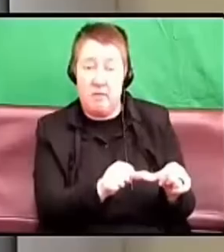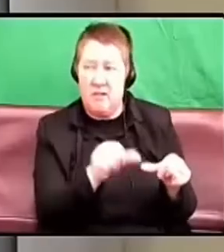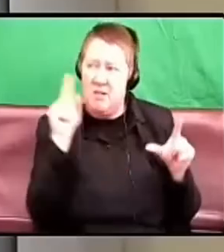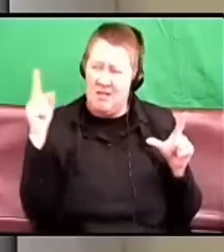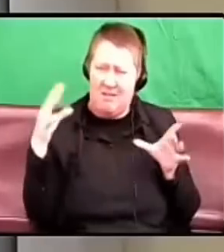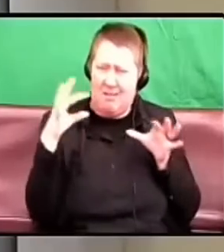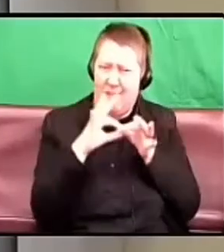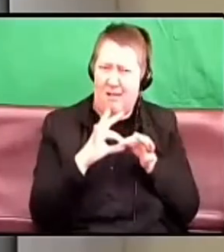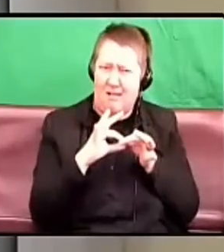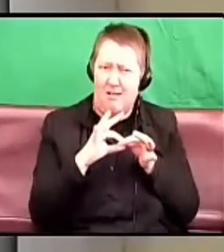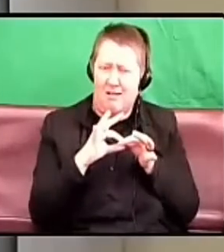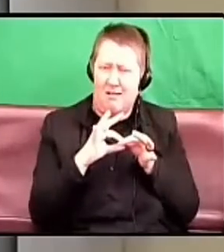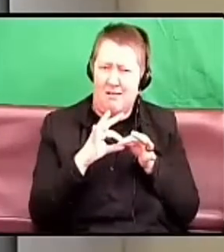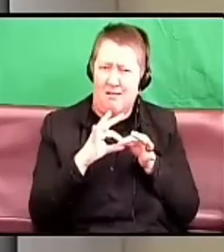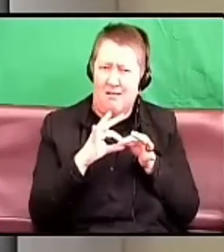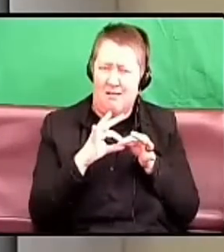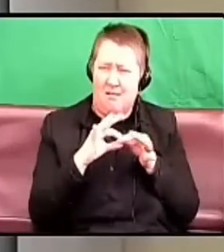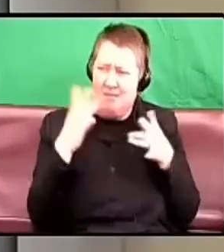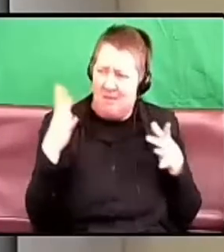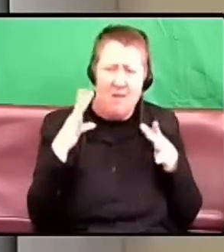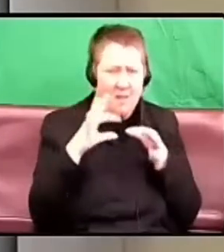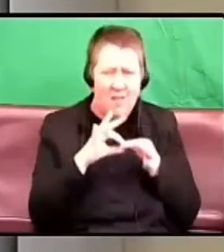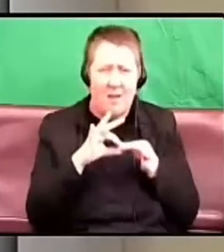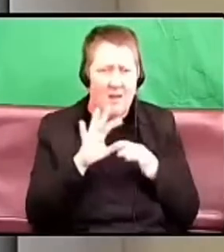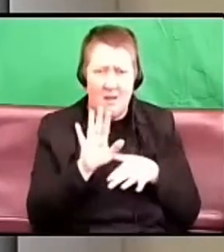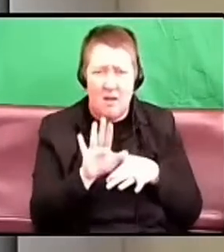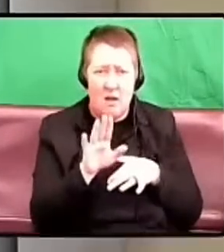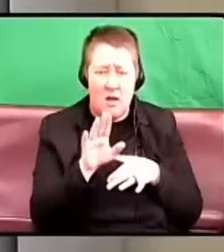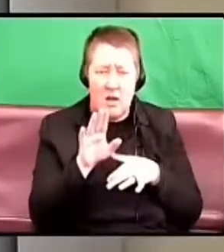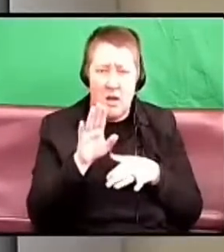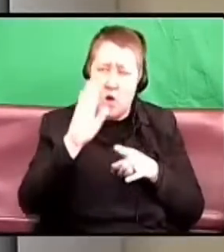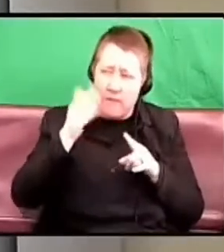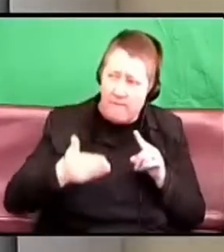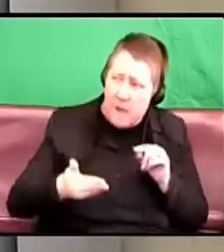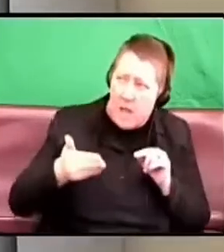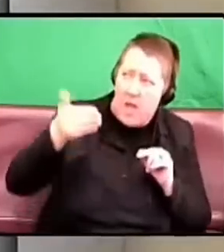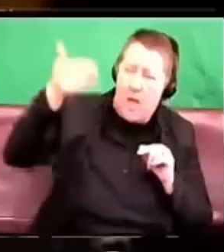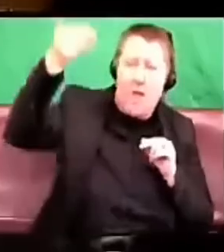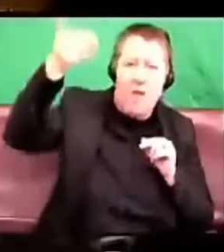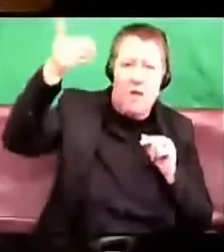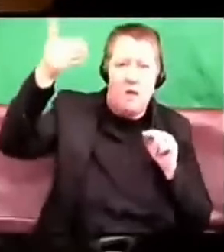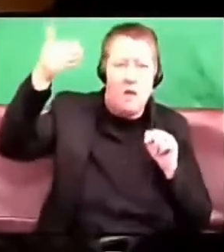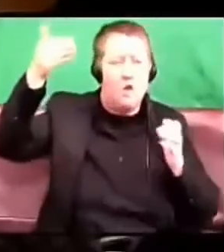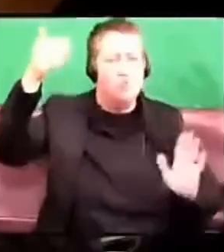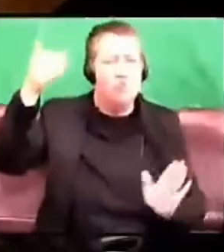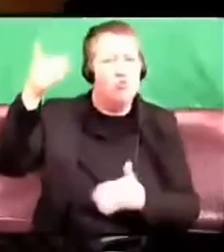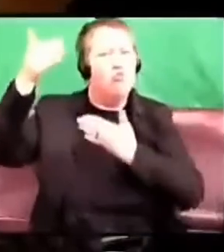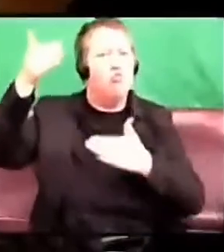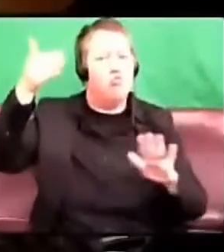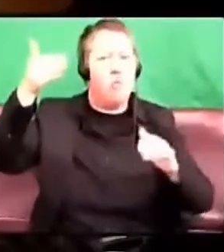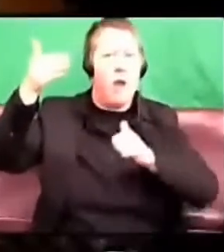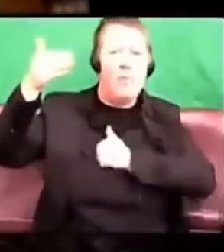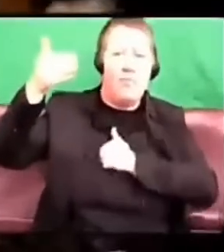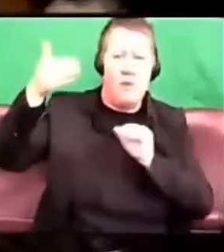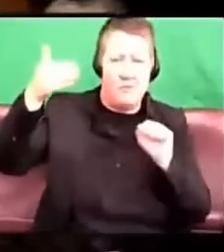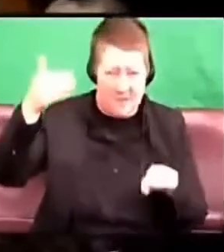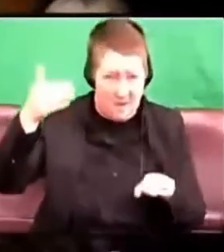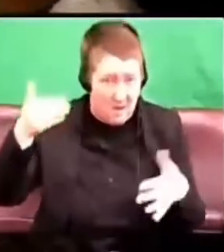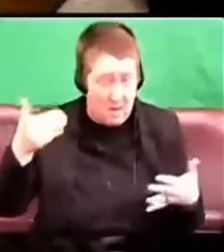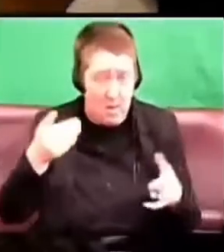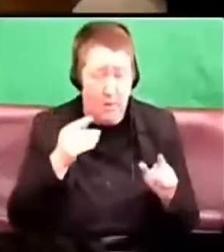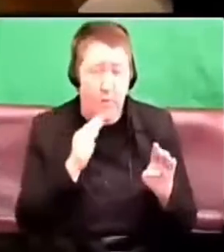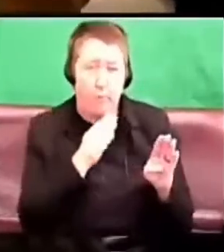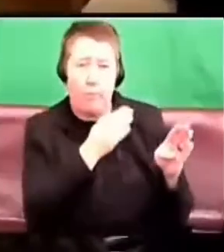together. They go together. You raise the flag so that you can sing the anthem. It